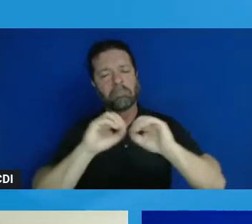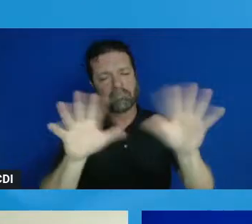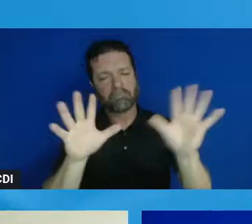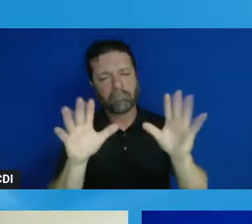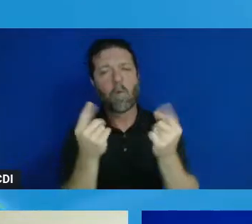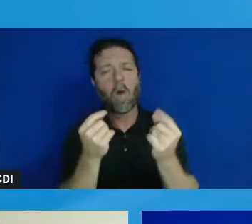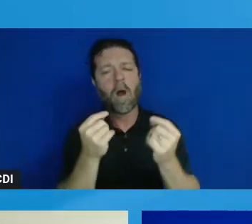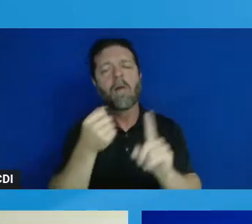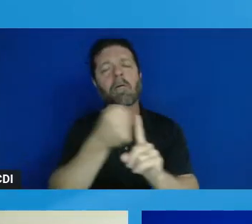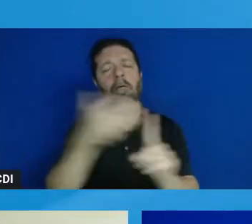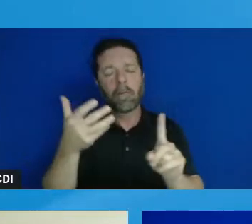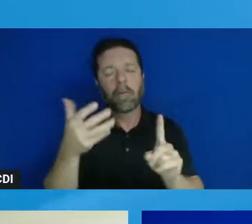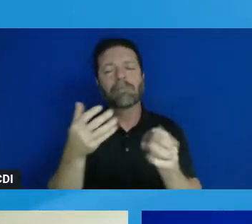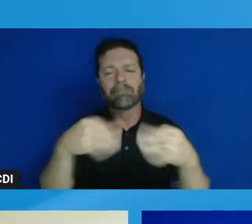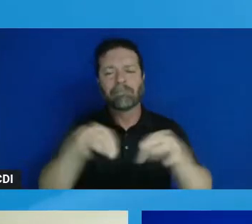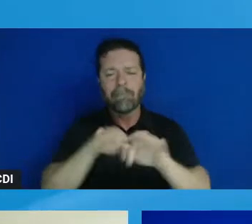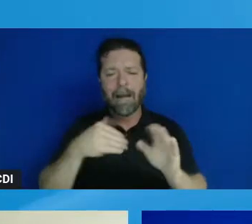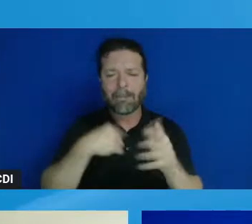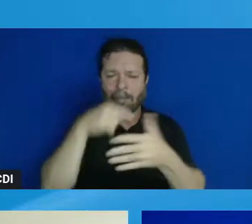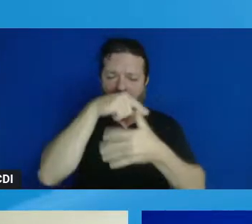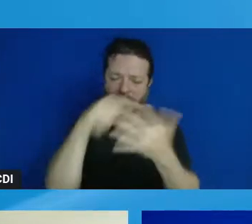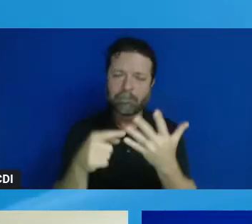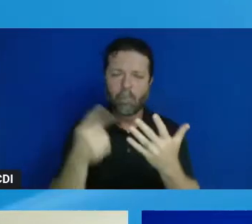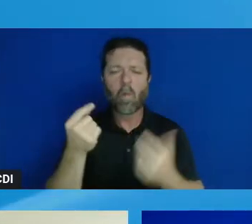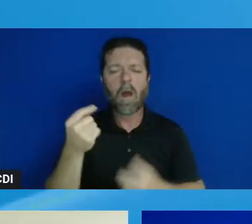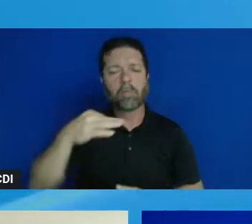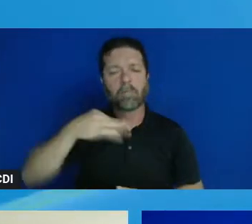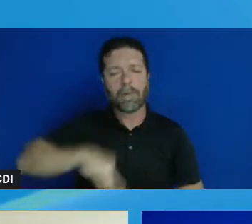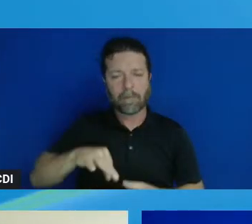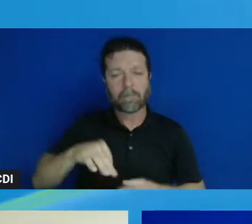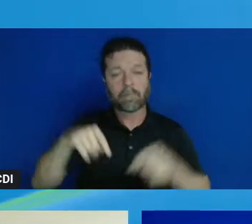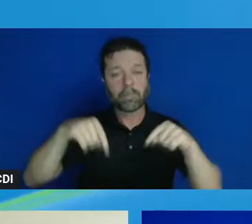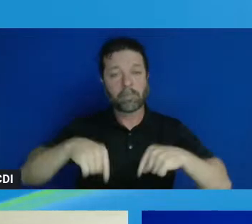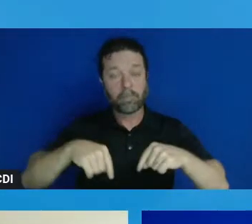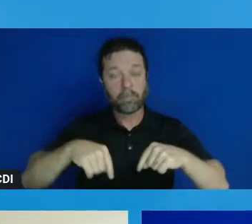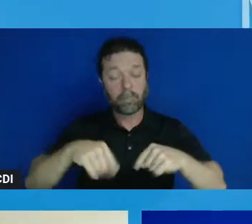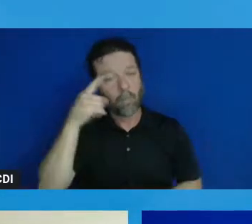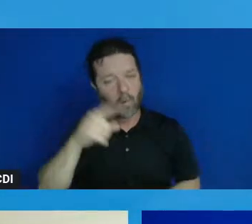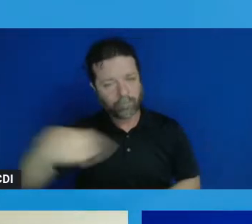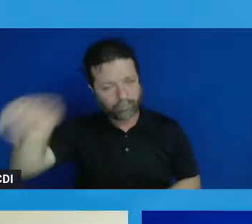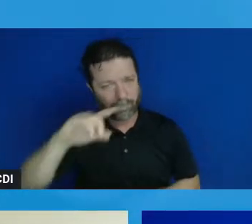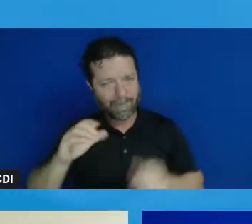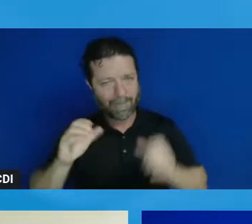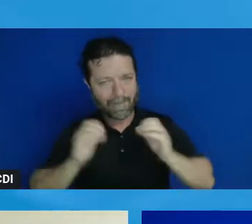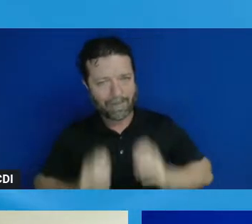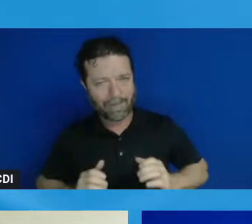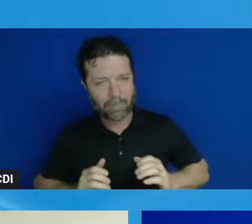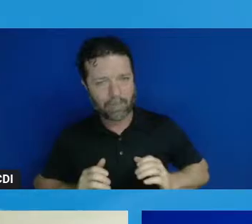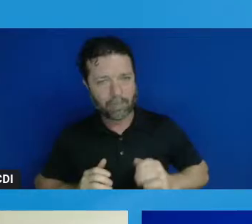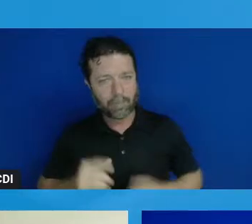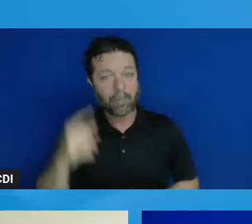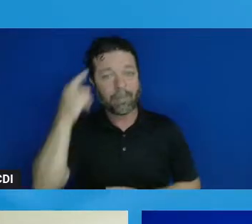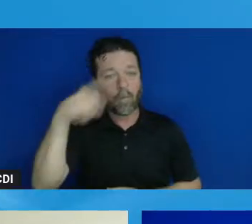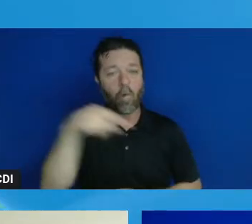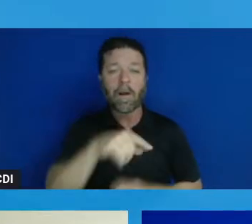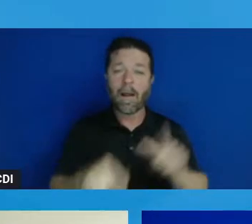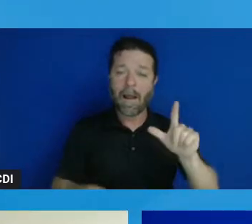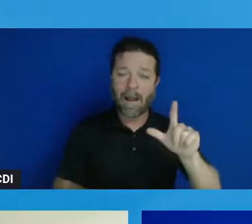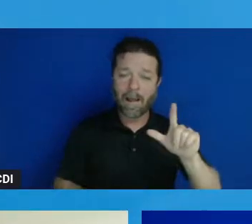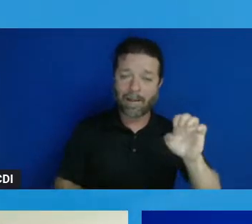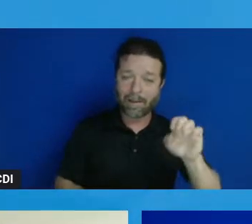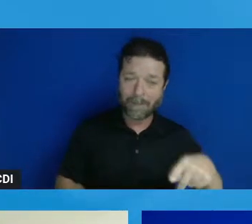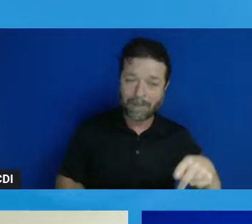what the benefit is to the client, to the LEP, and then even to the interpreter for